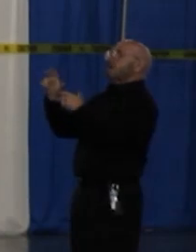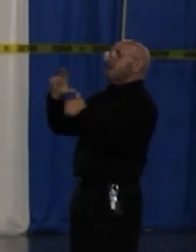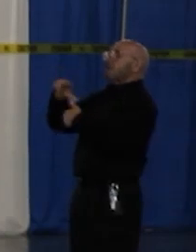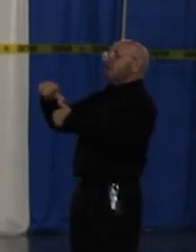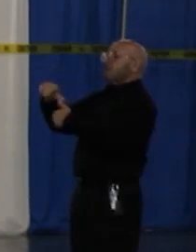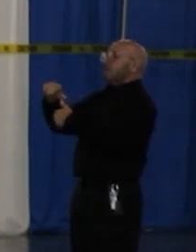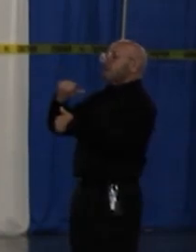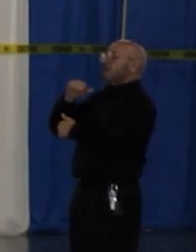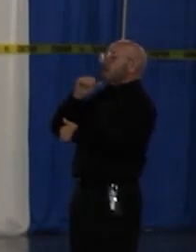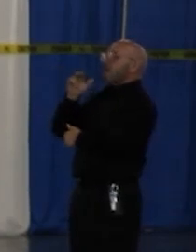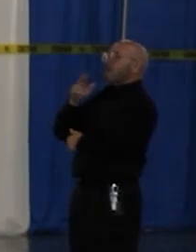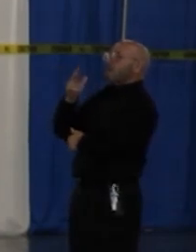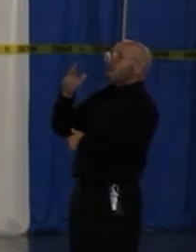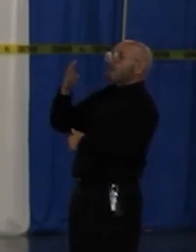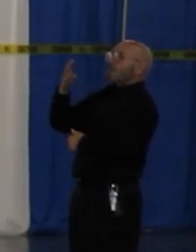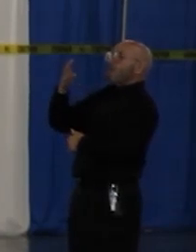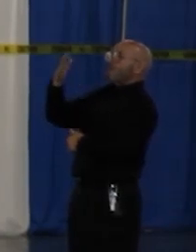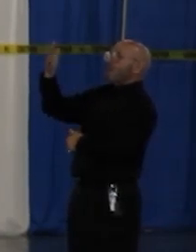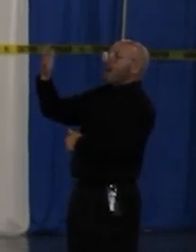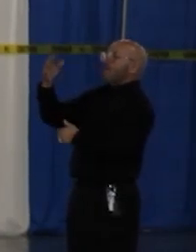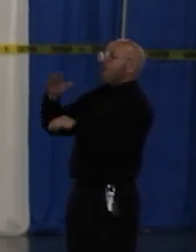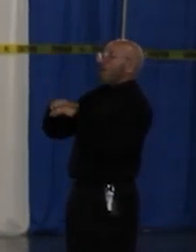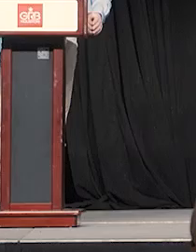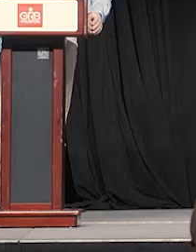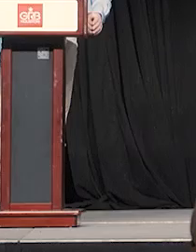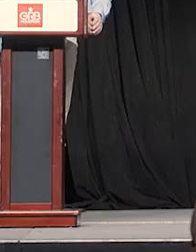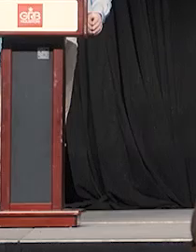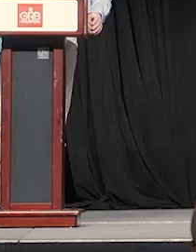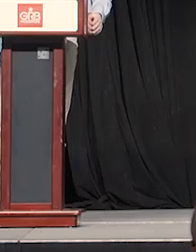means Category 3, 4, or 5 on this particular scale.